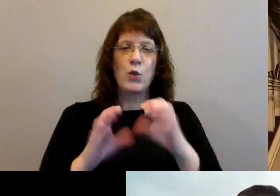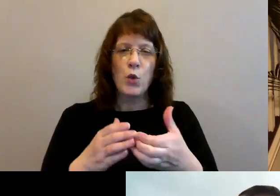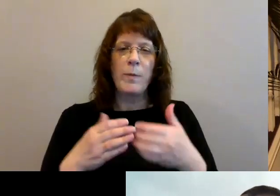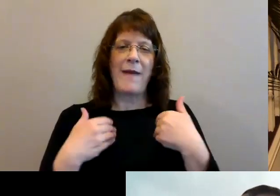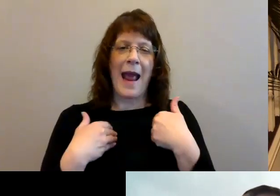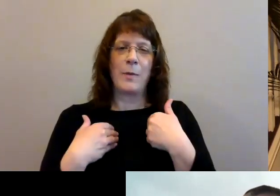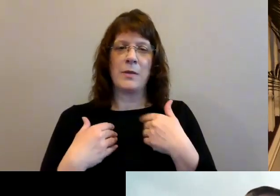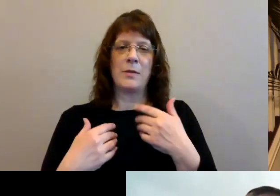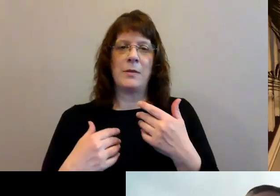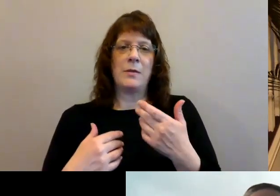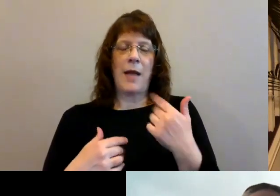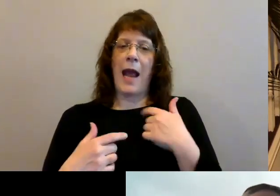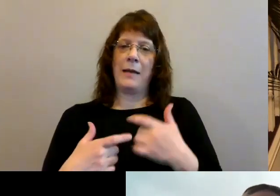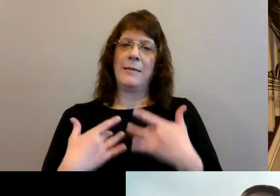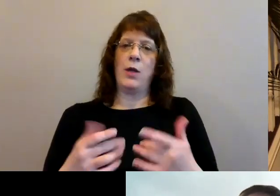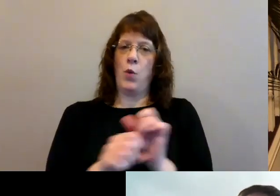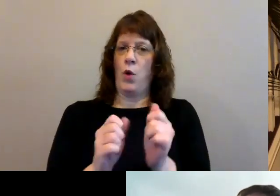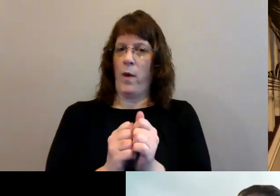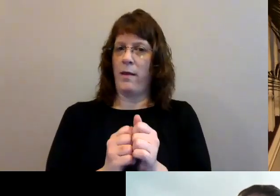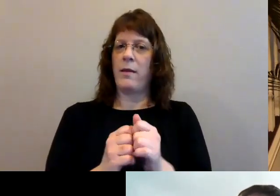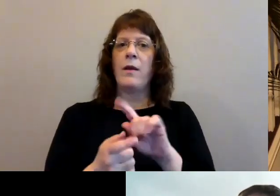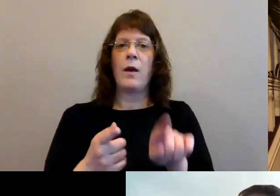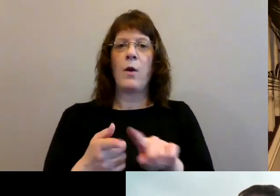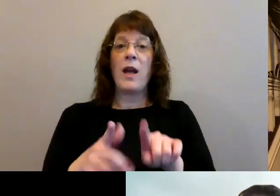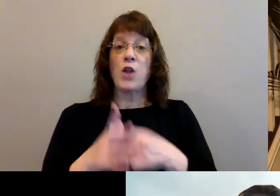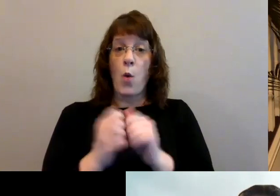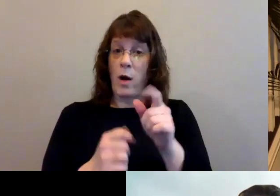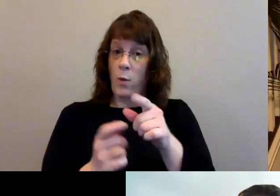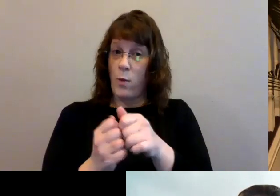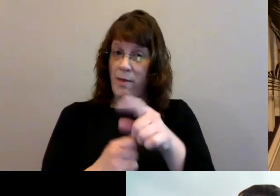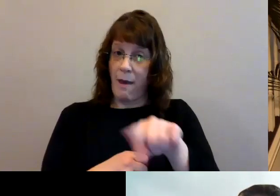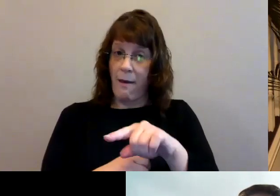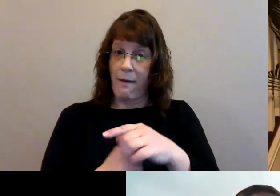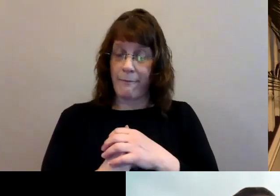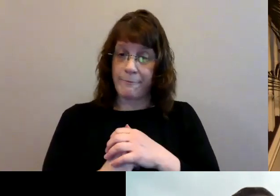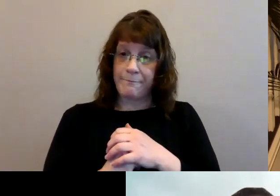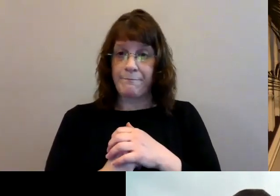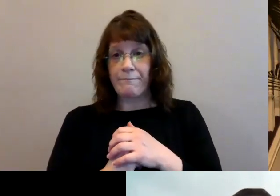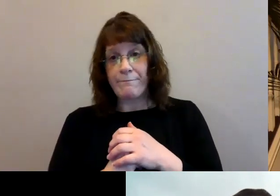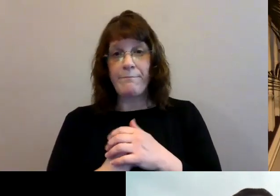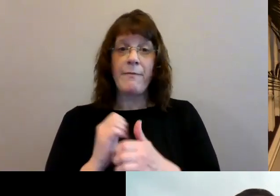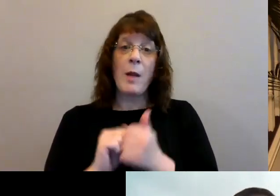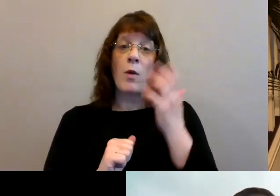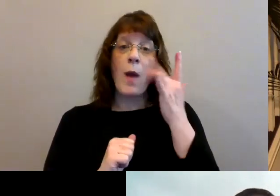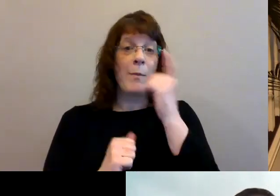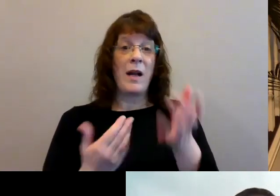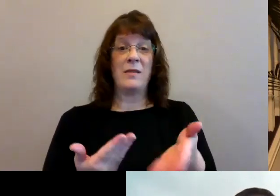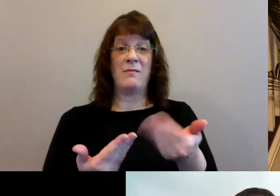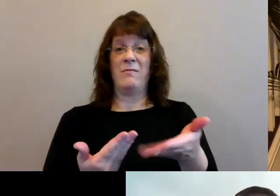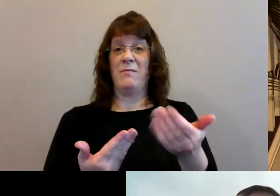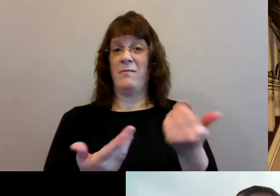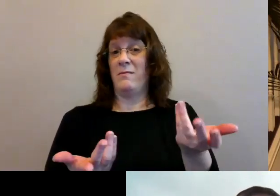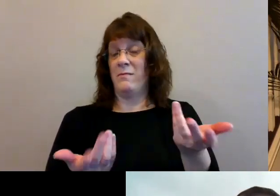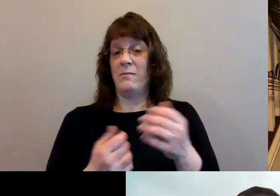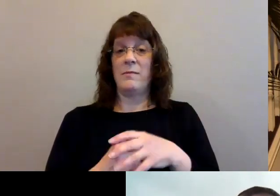mostly work with. And when I started working with them, it was mostly out of convenience. So as